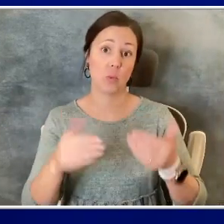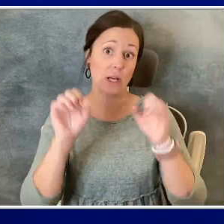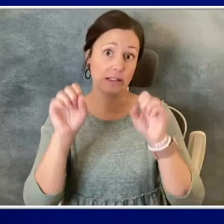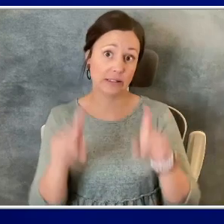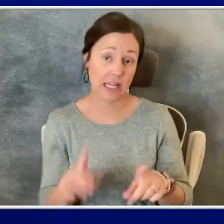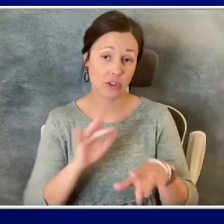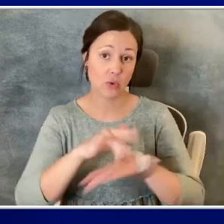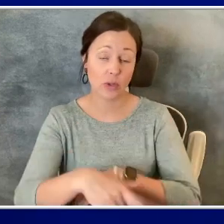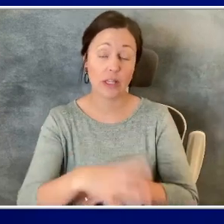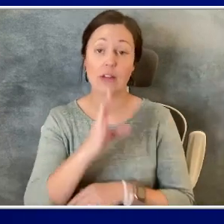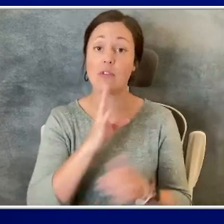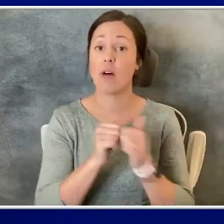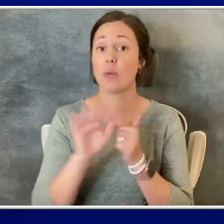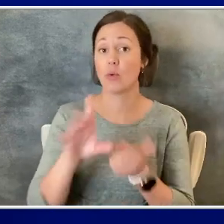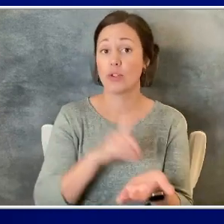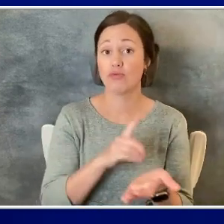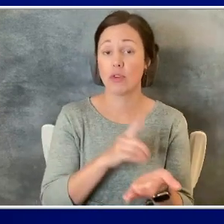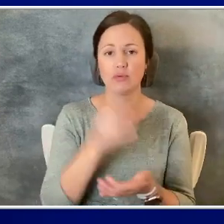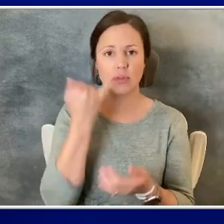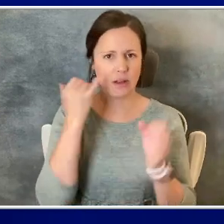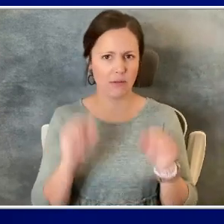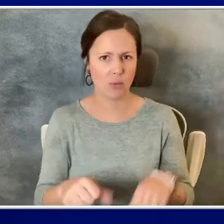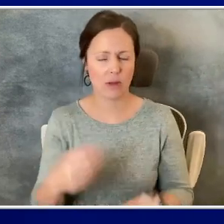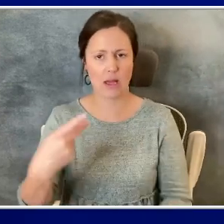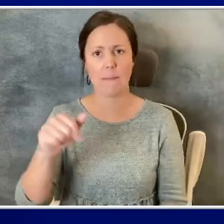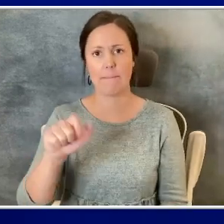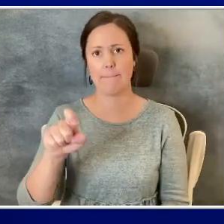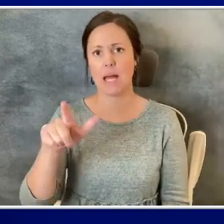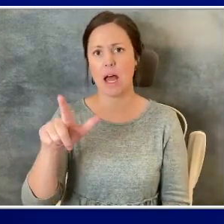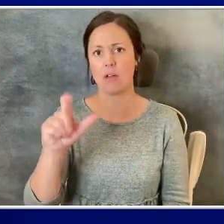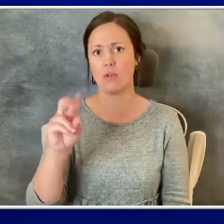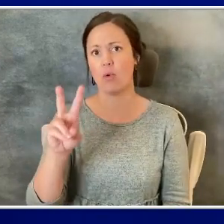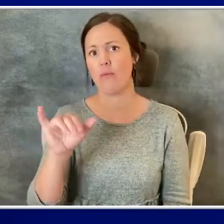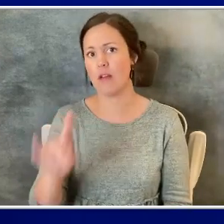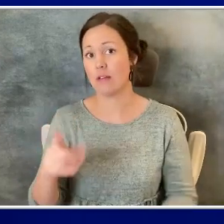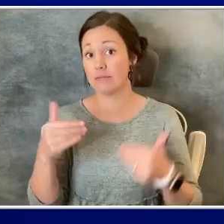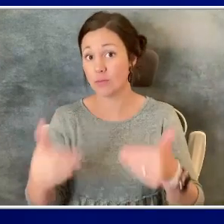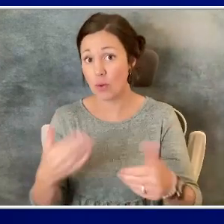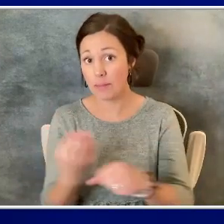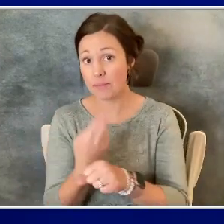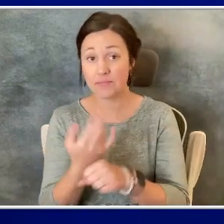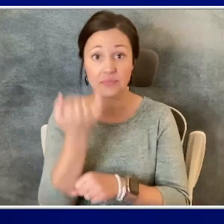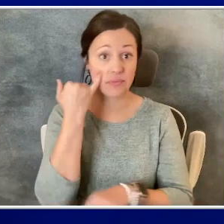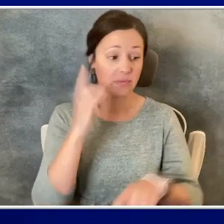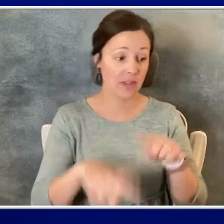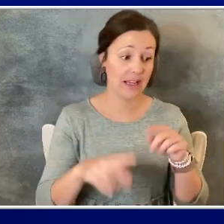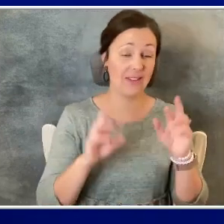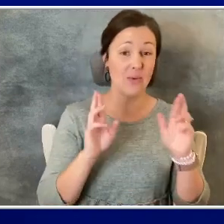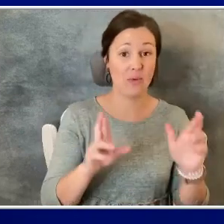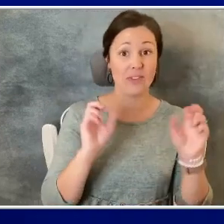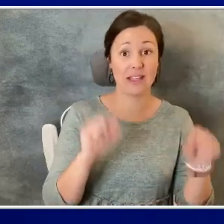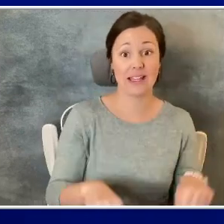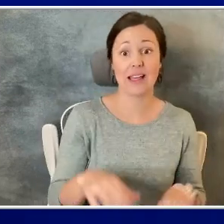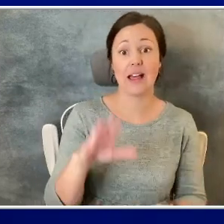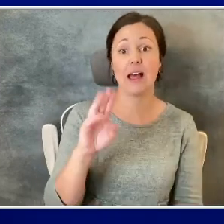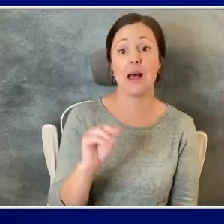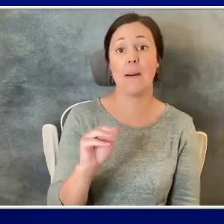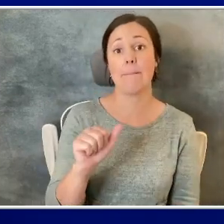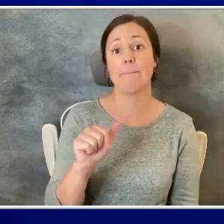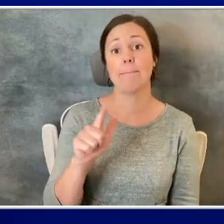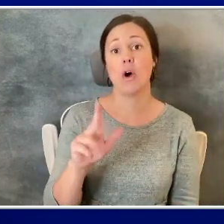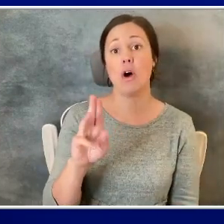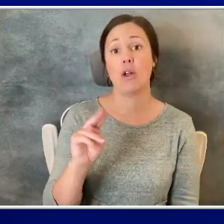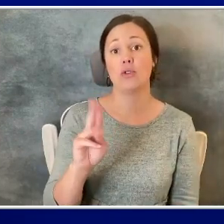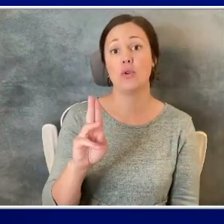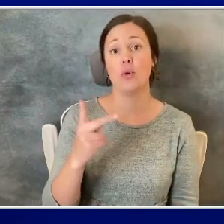provider. If you can get on Paxlovid, get on Paxlovid. If not, hopefully you can get on Molnupiravir. Those are 2